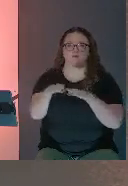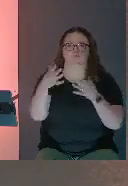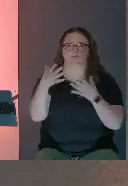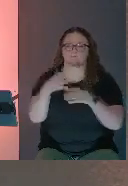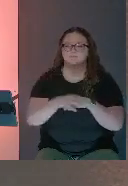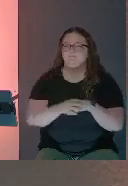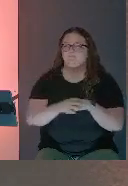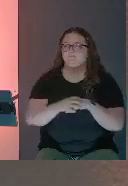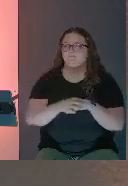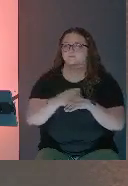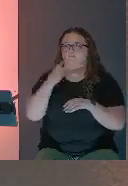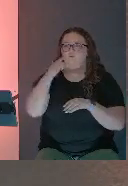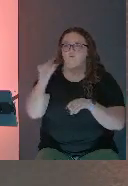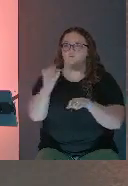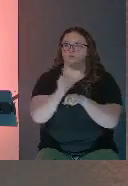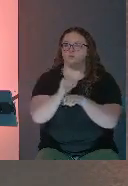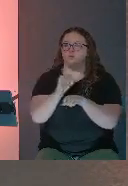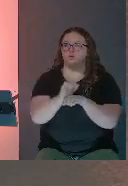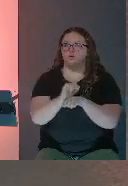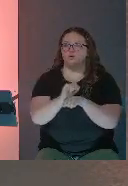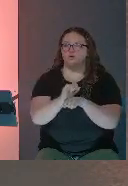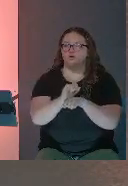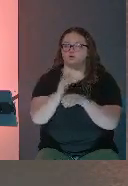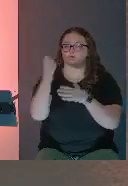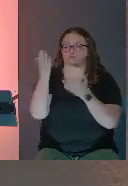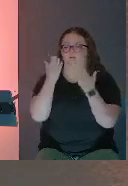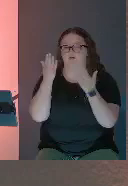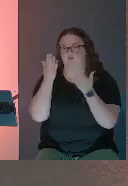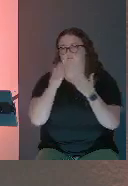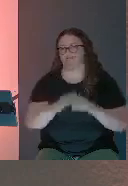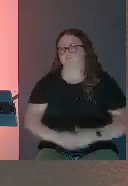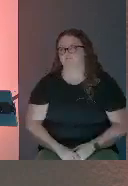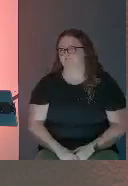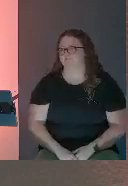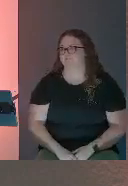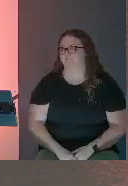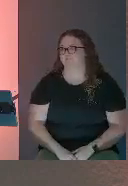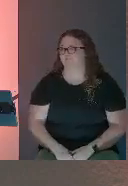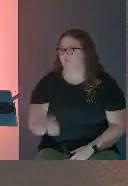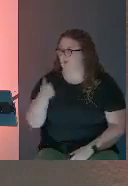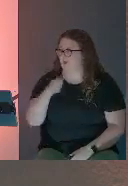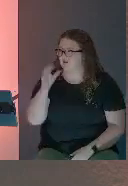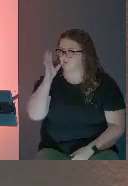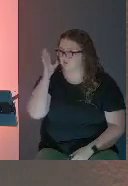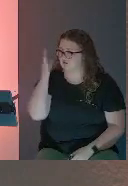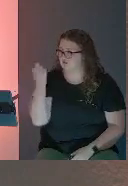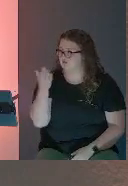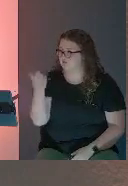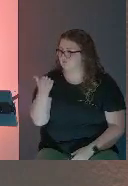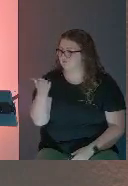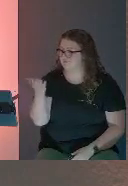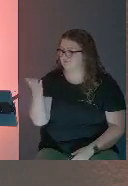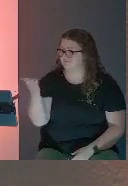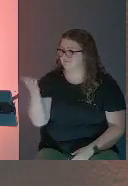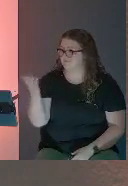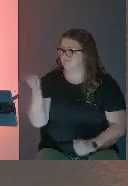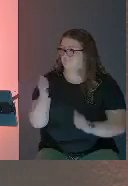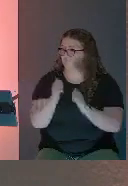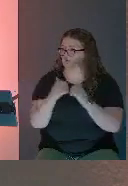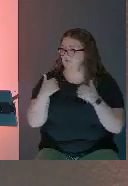work of the ministry. Any parents in the room with little